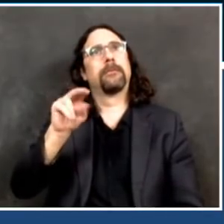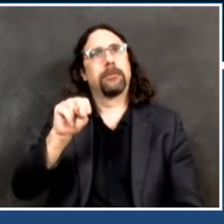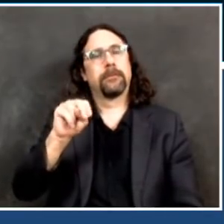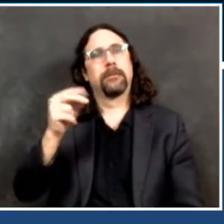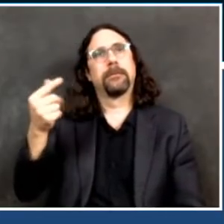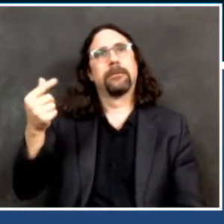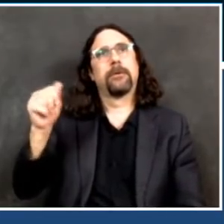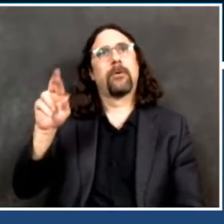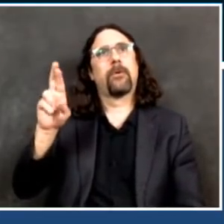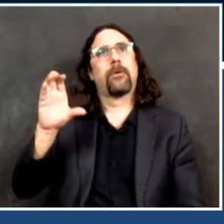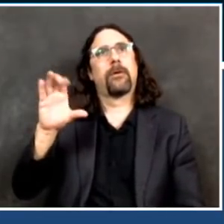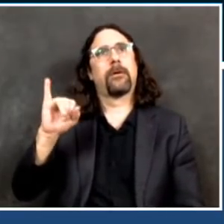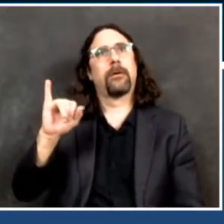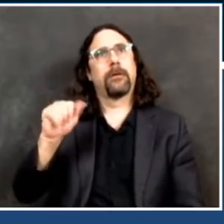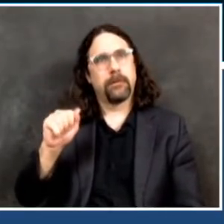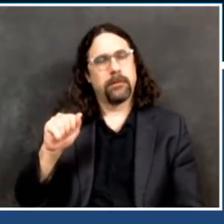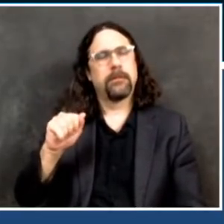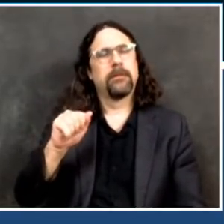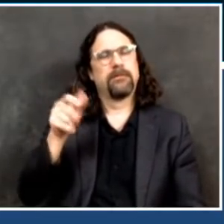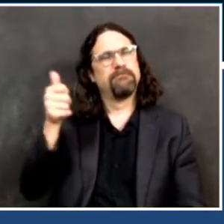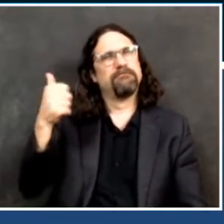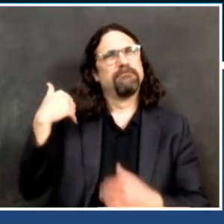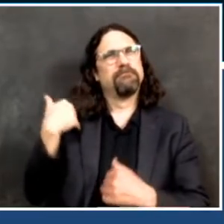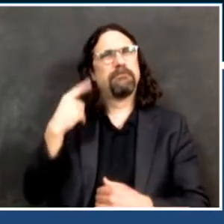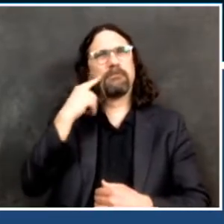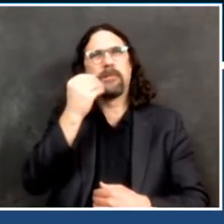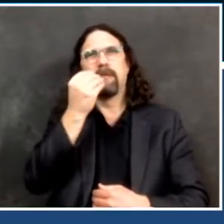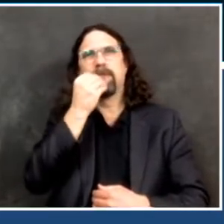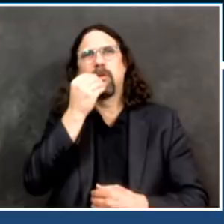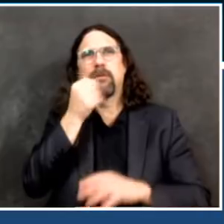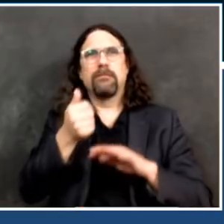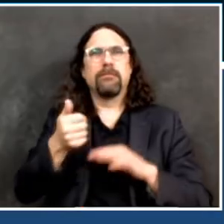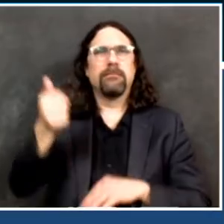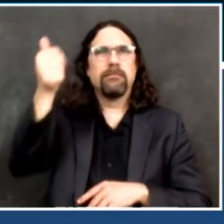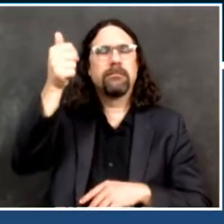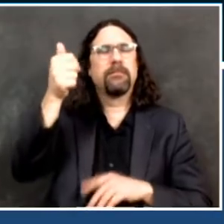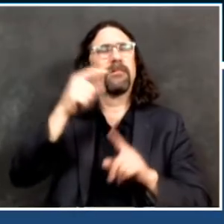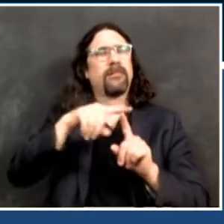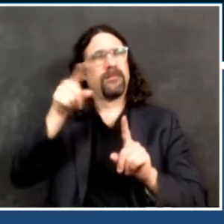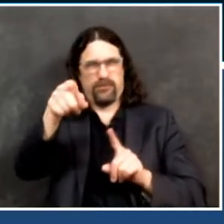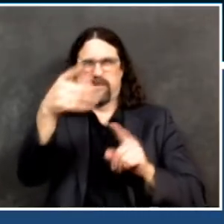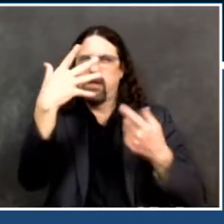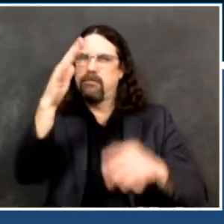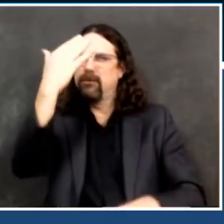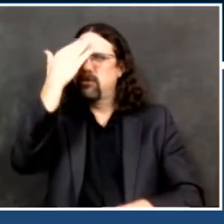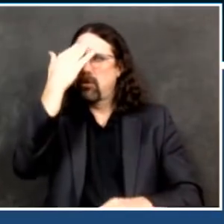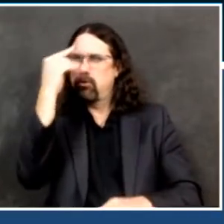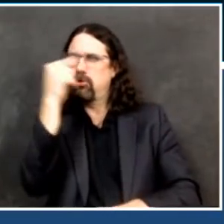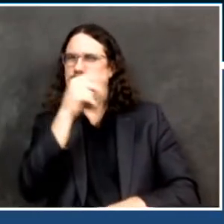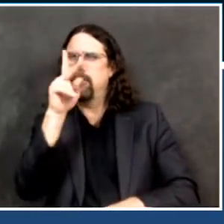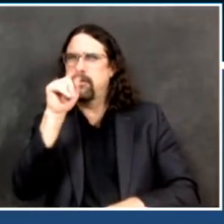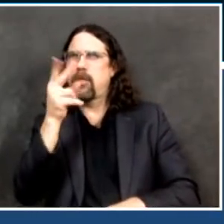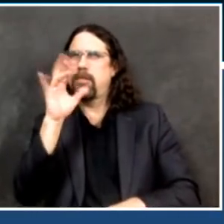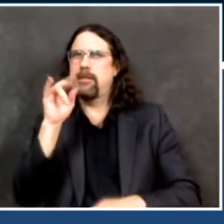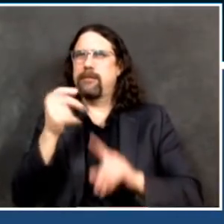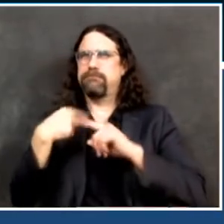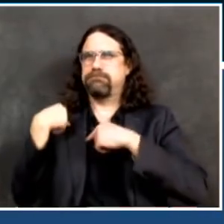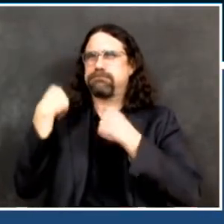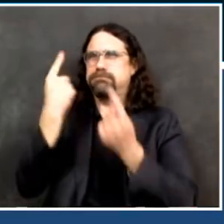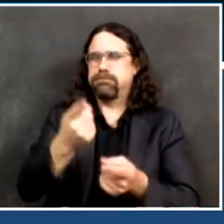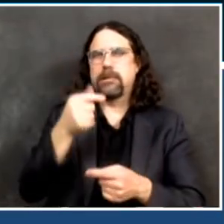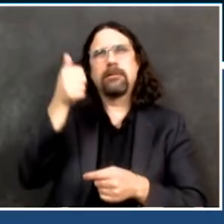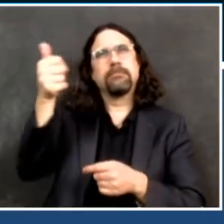her watch. And we came through, and thank you to all our sanitation workers. That was one of their finest hours, and right now is one of their finest hours